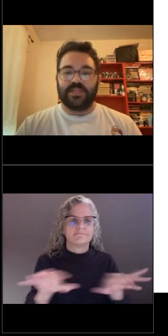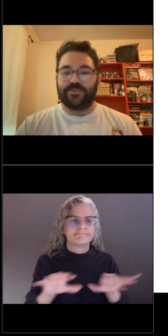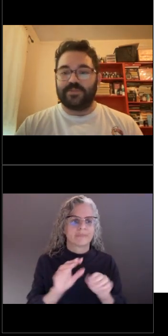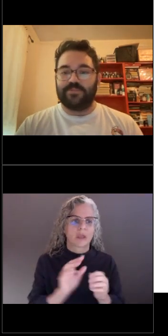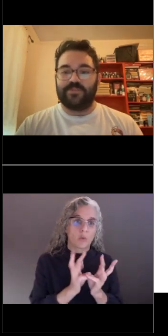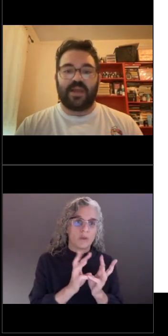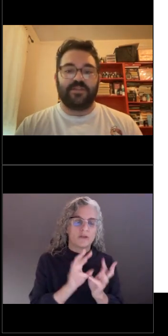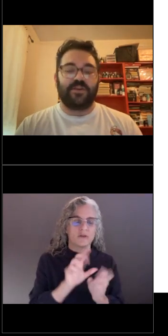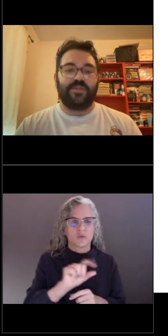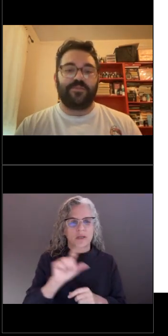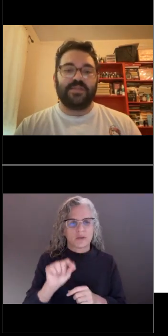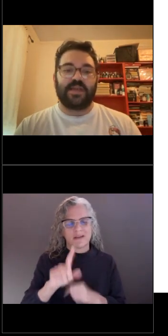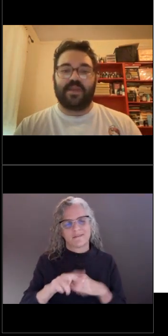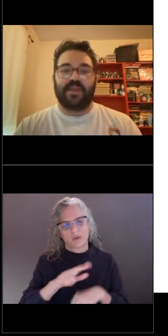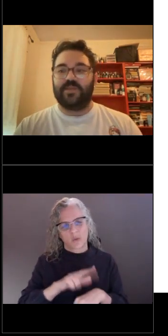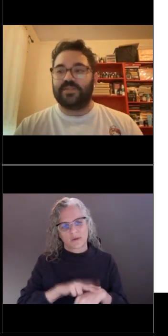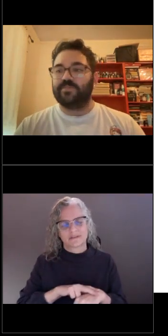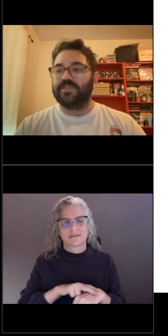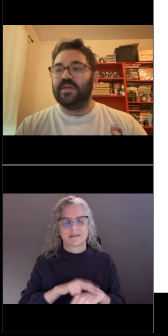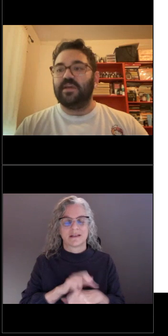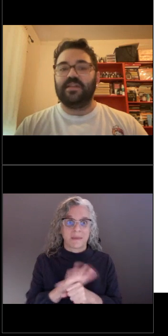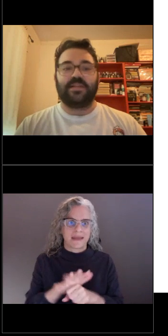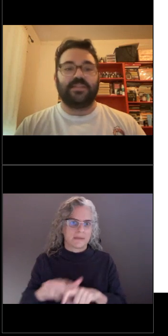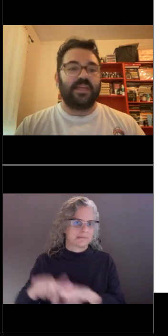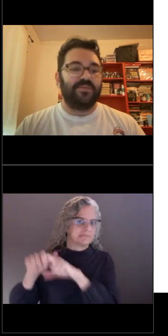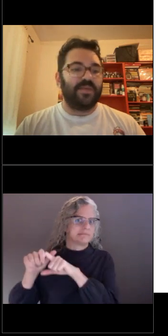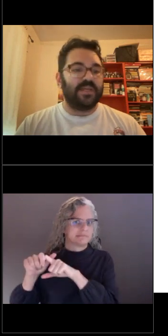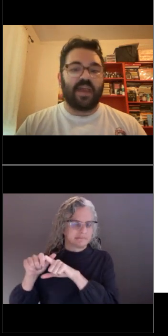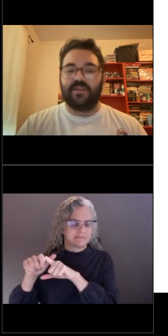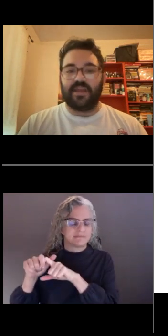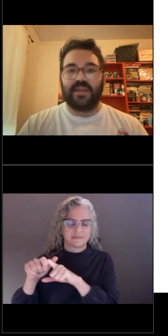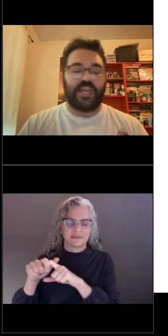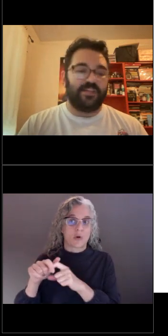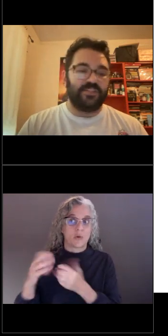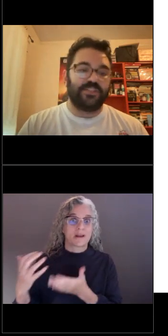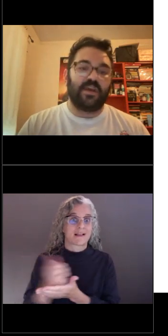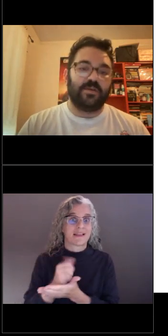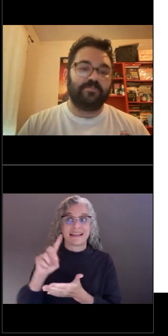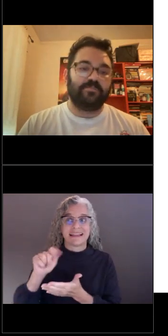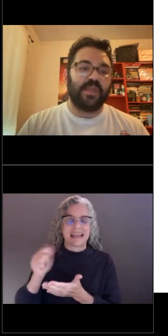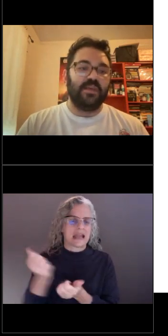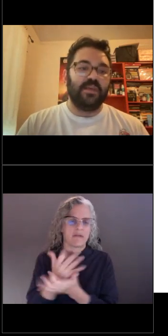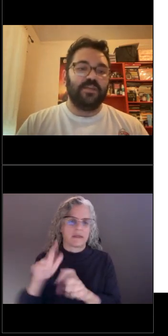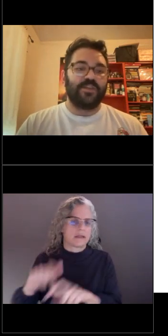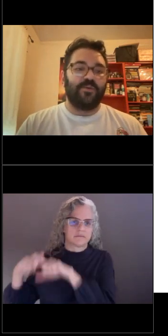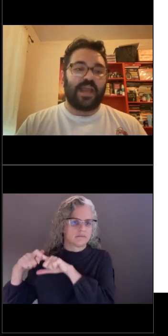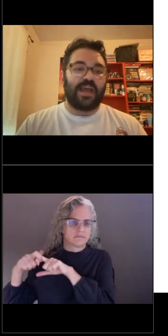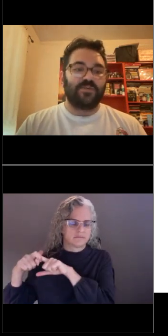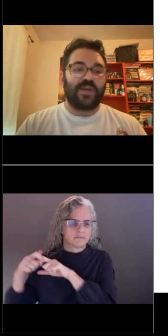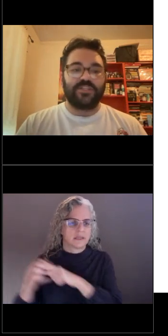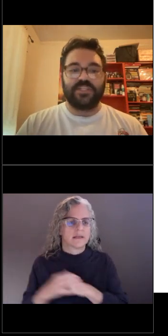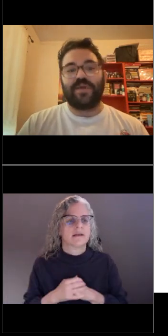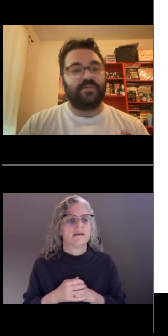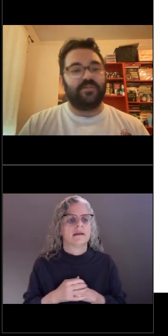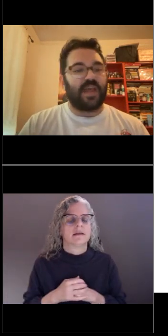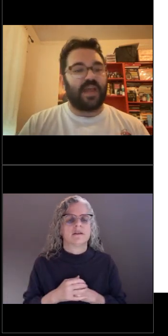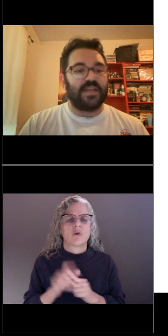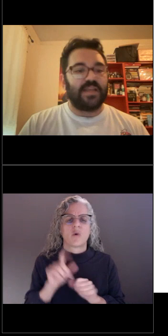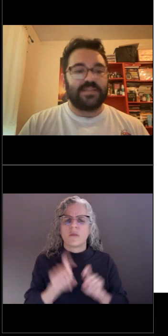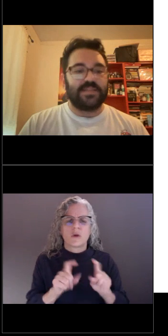was interrupted by the start of the pandemic, and we stopped collecting data because everything had changed. So we asked questions